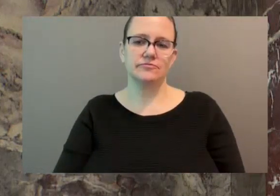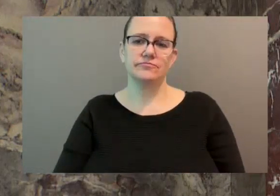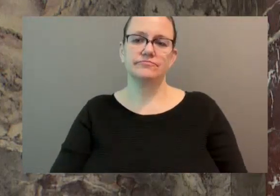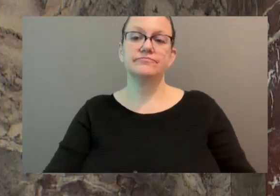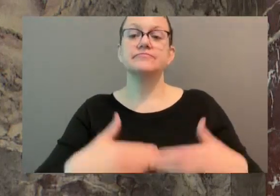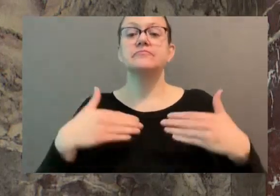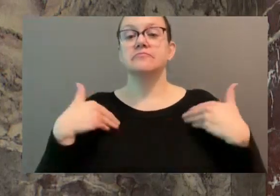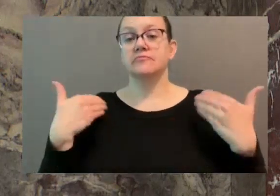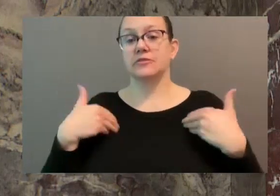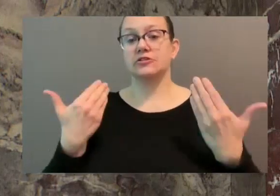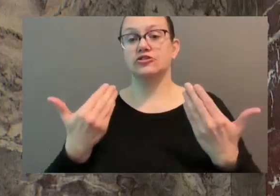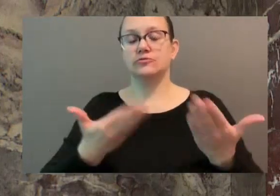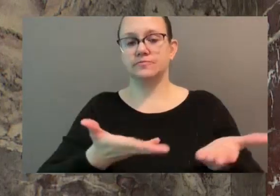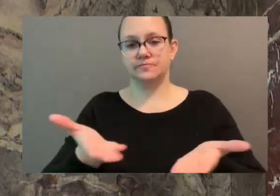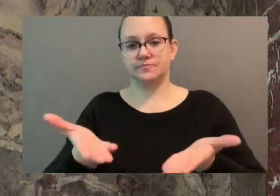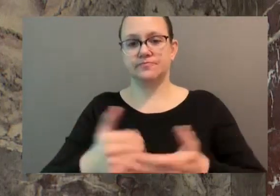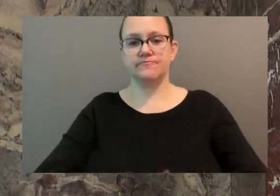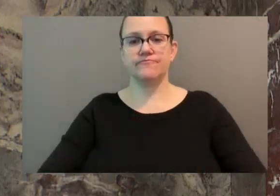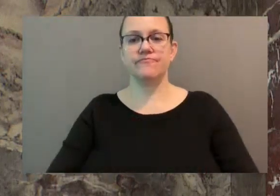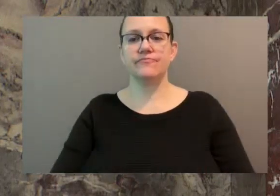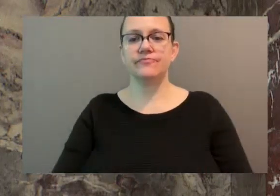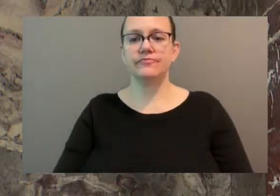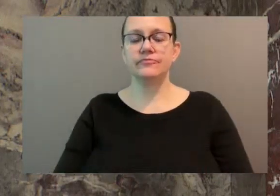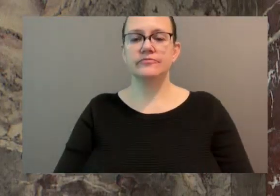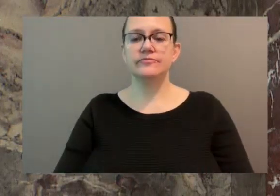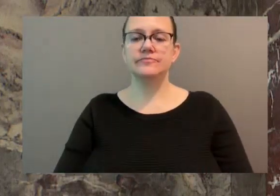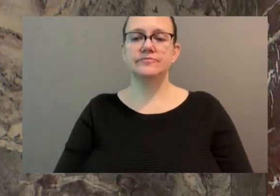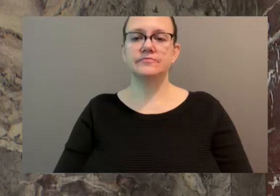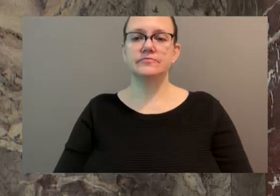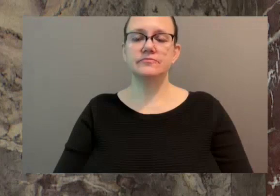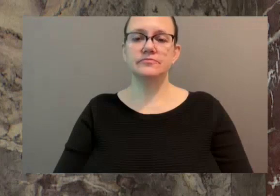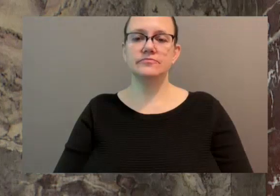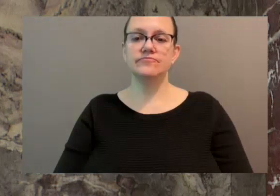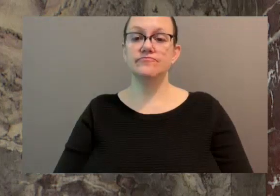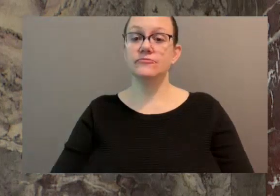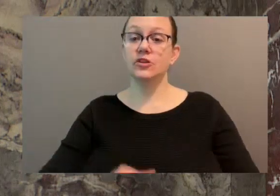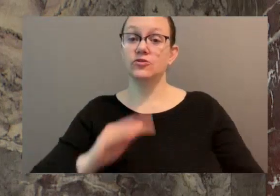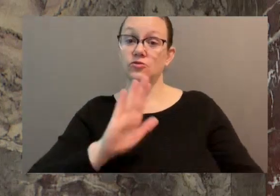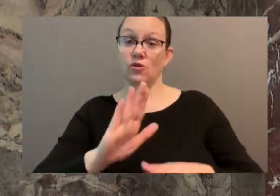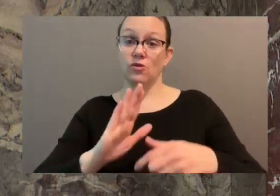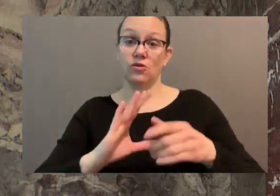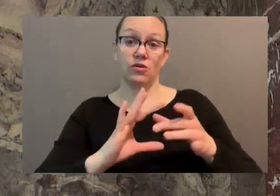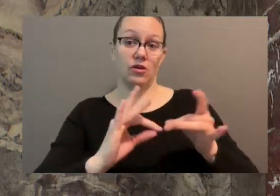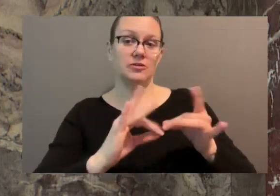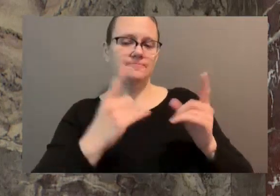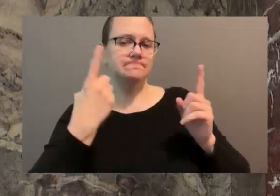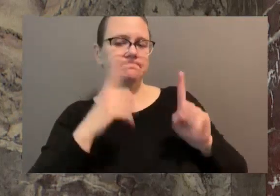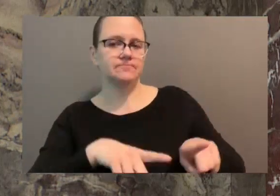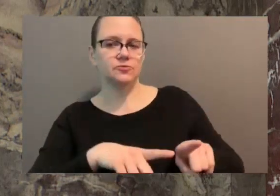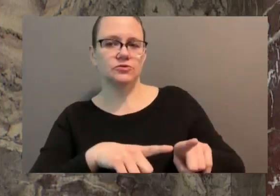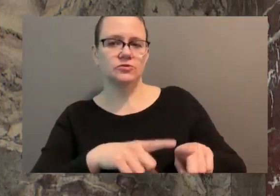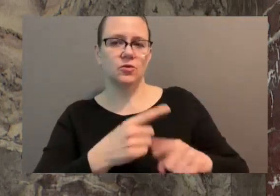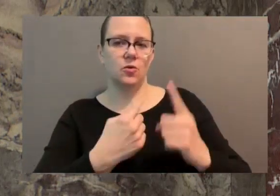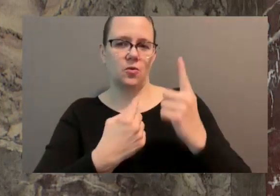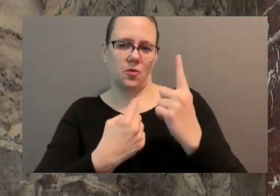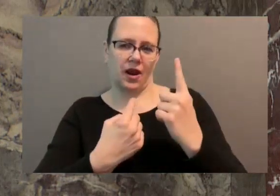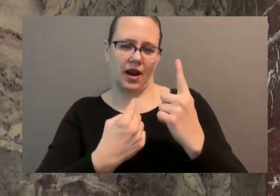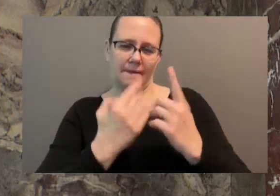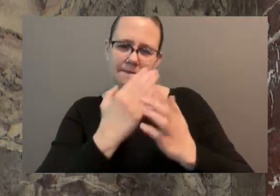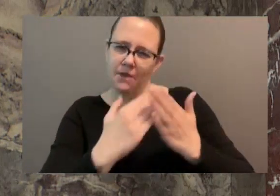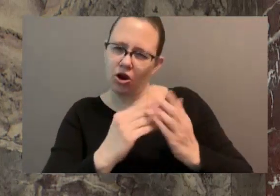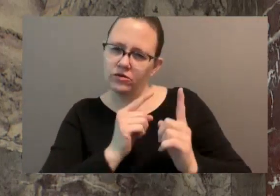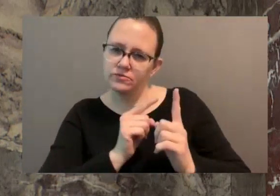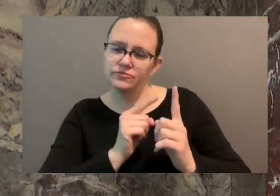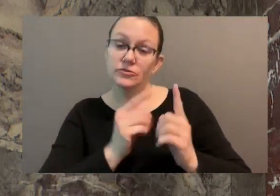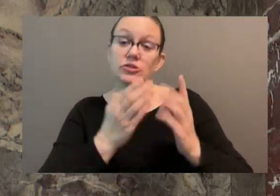One place I agree with that member on is the fact that the public trust is paramount. And that's why it's so important to get to the